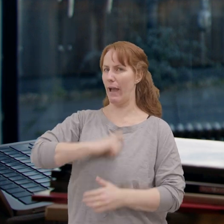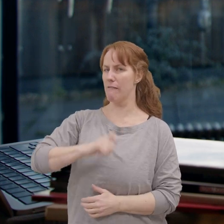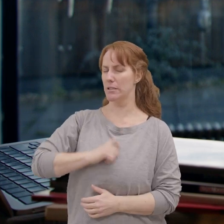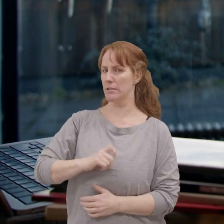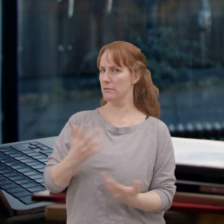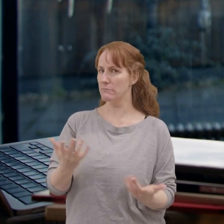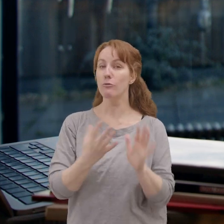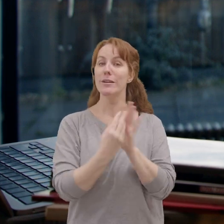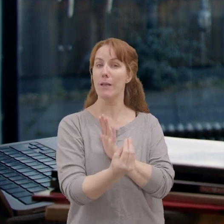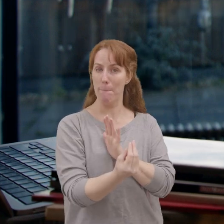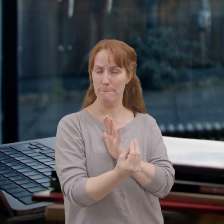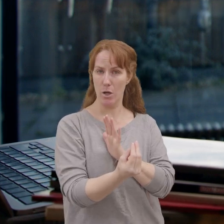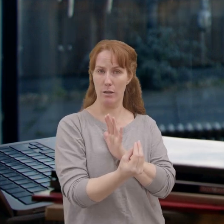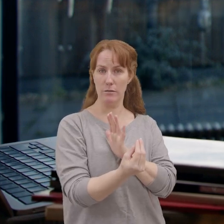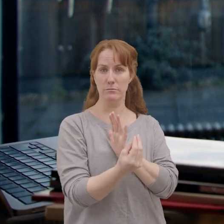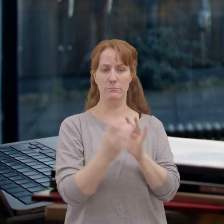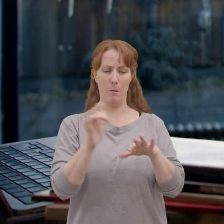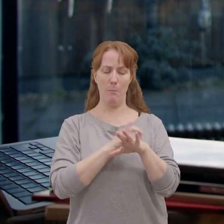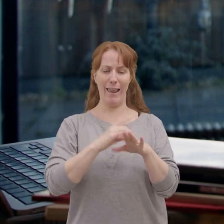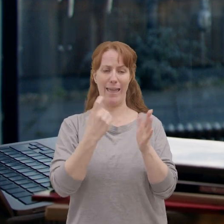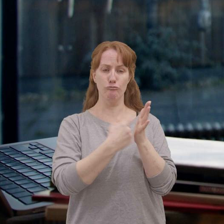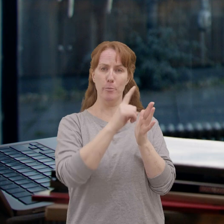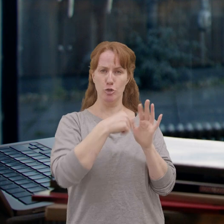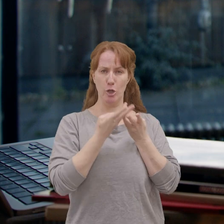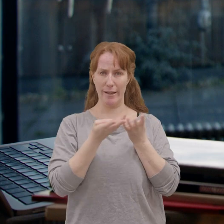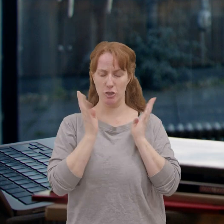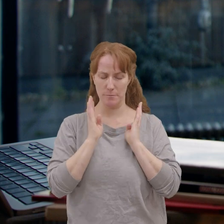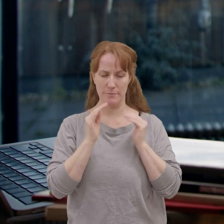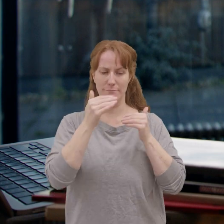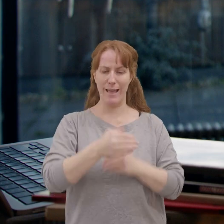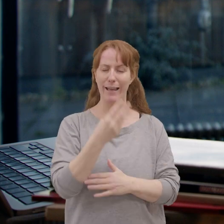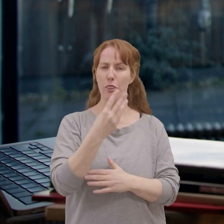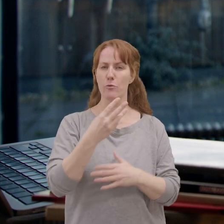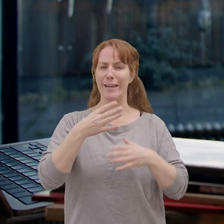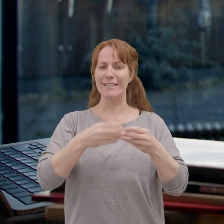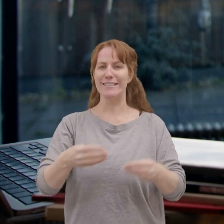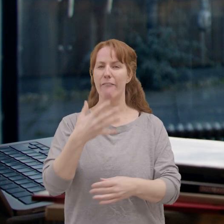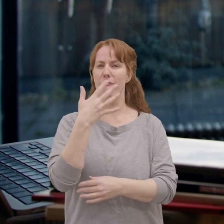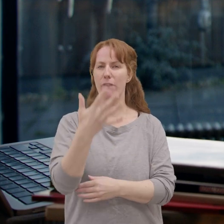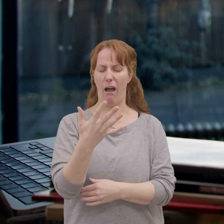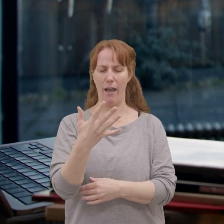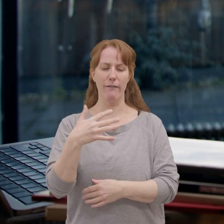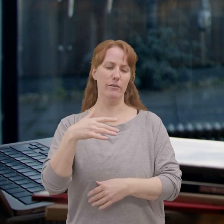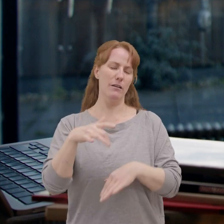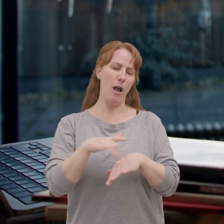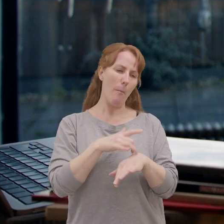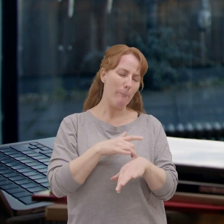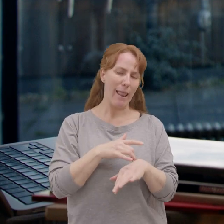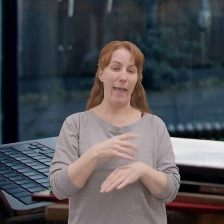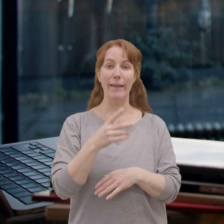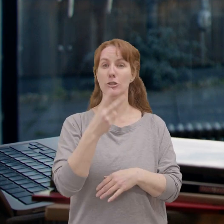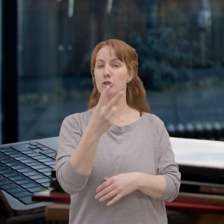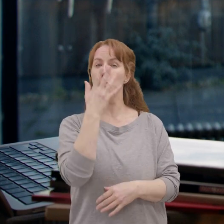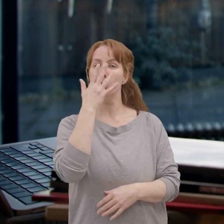experience. So for example, I love Act 3, Scene 5 of Romeo and Juliet. So Romeo and Juliet is a play